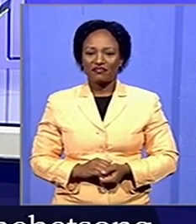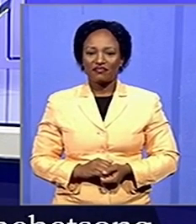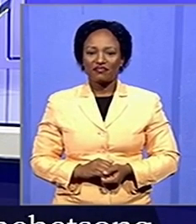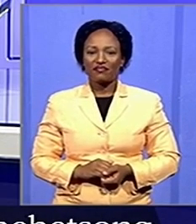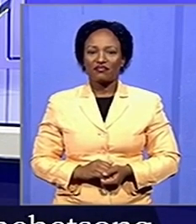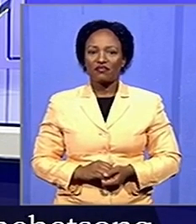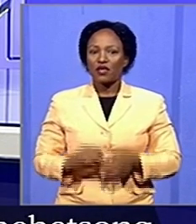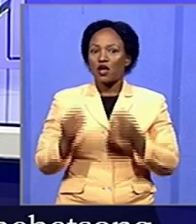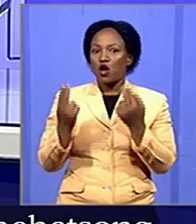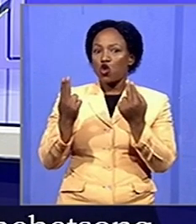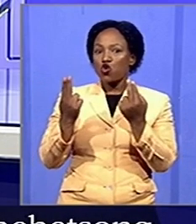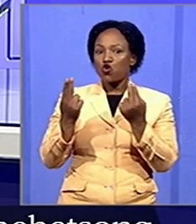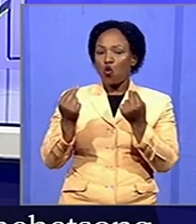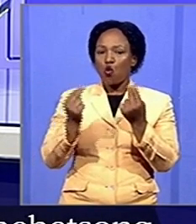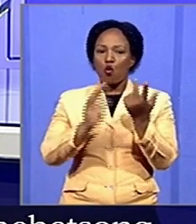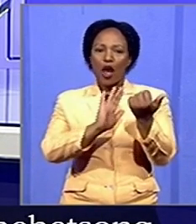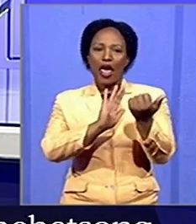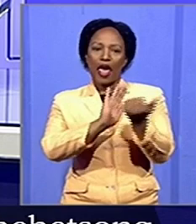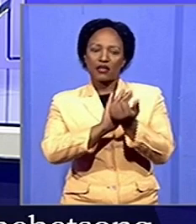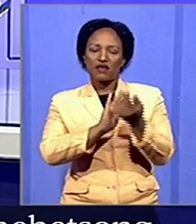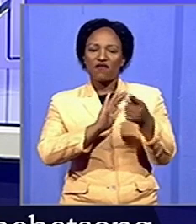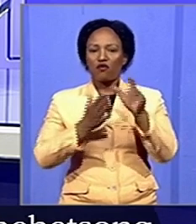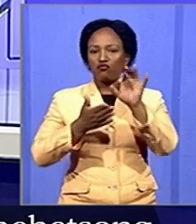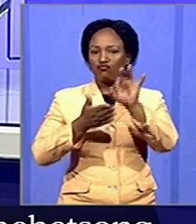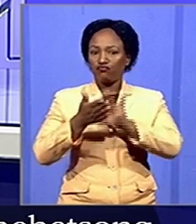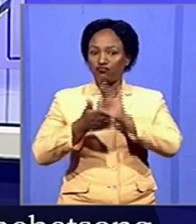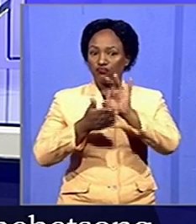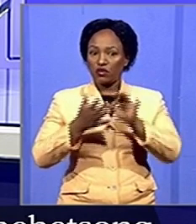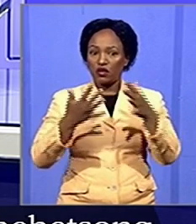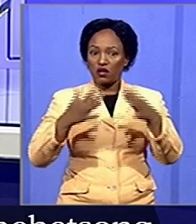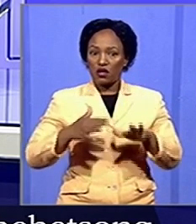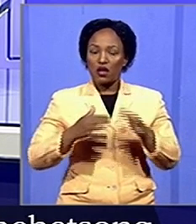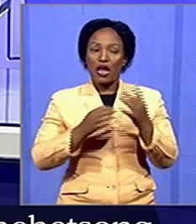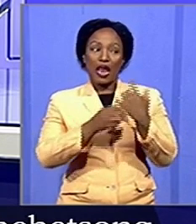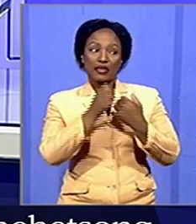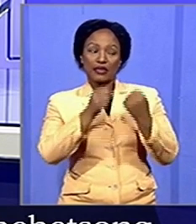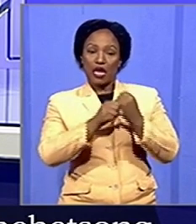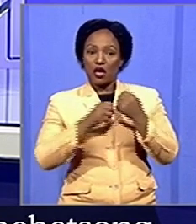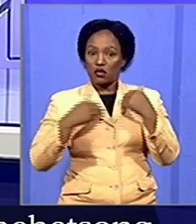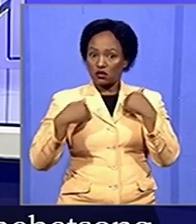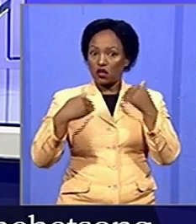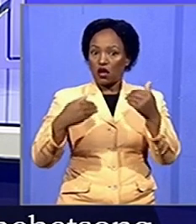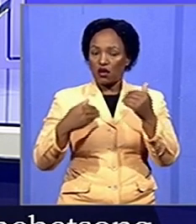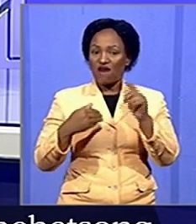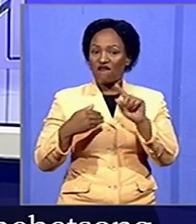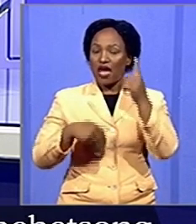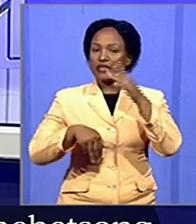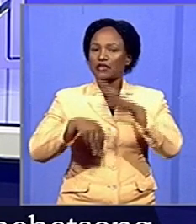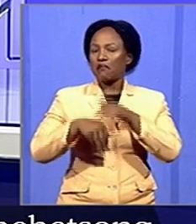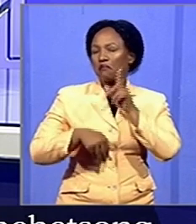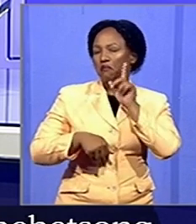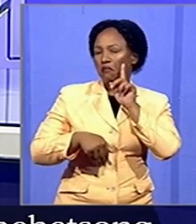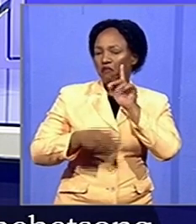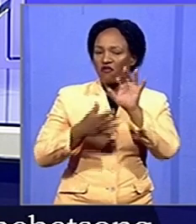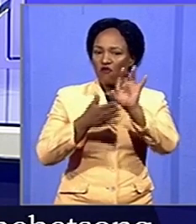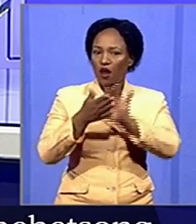Molao o motjha wa dikgetho o qadileng ho sebetsa selemong se fetileng e tla ba teko ya pele dikgethong tse